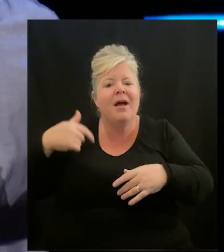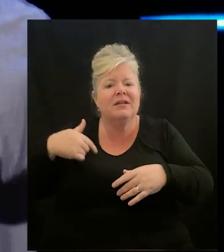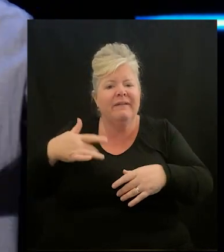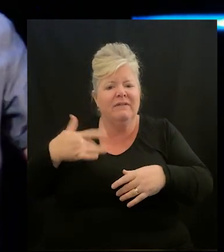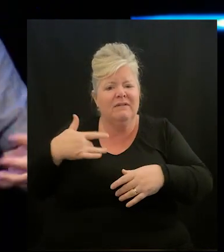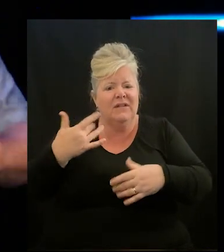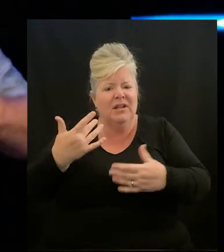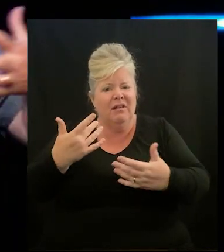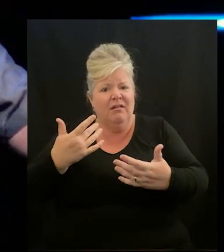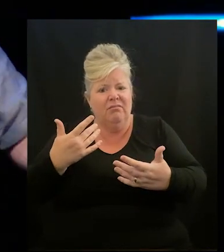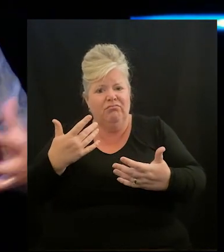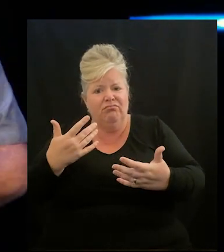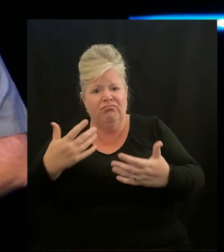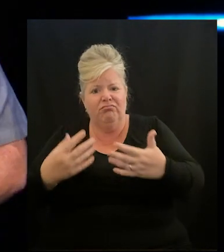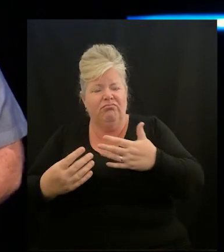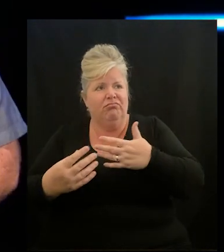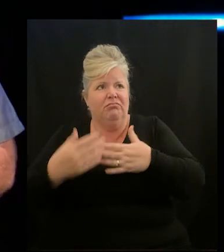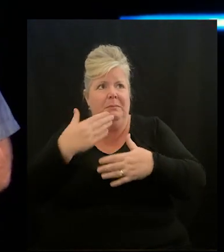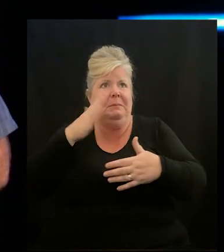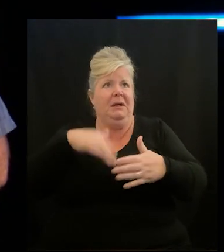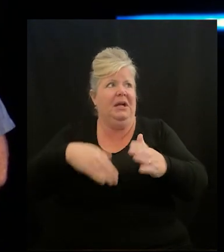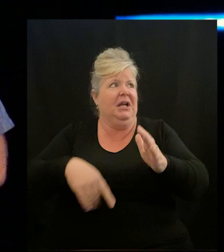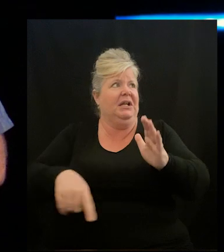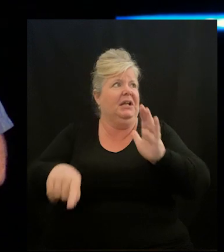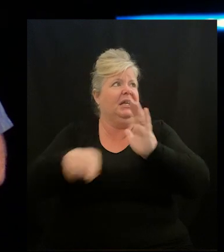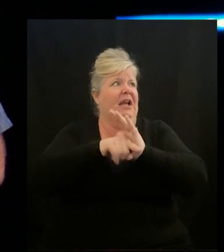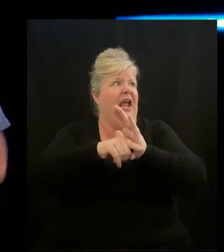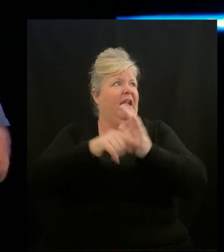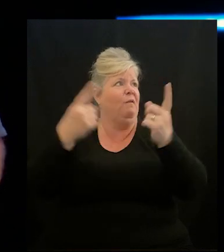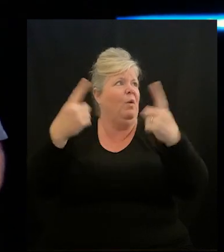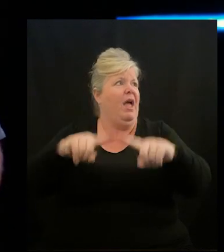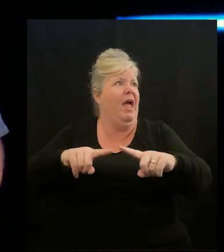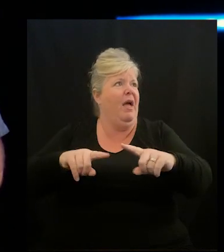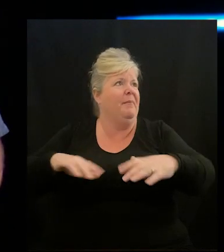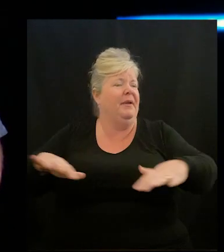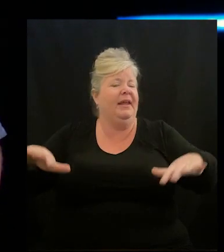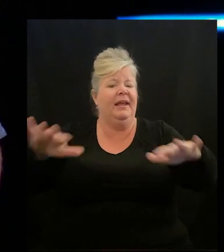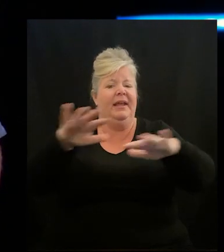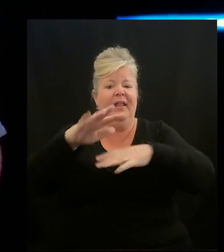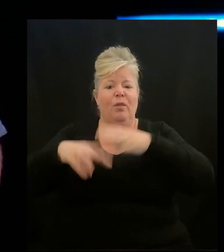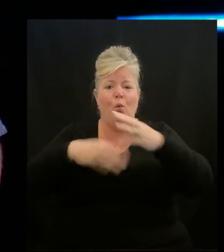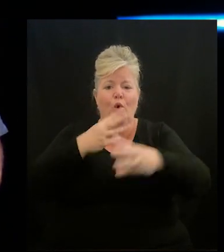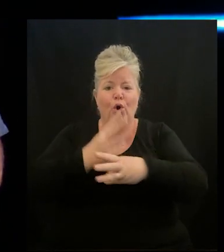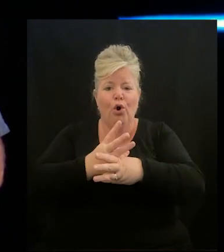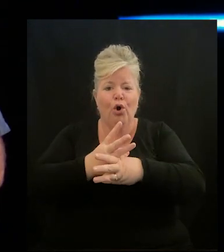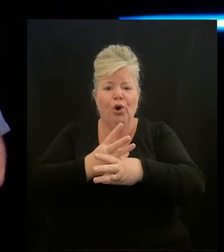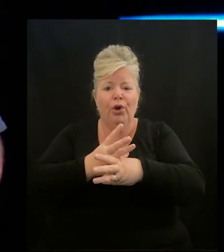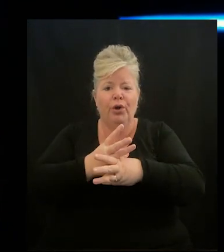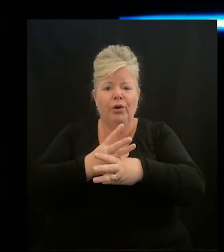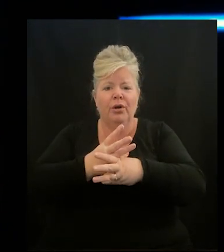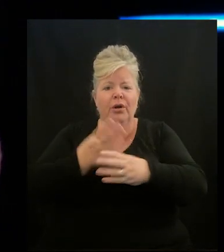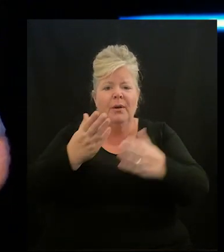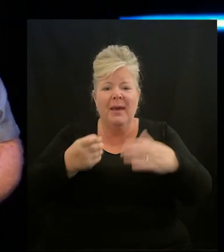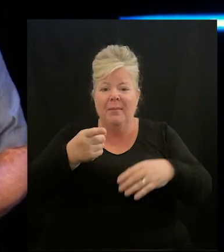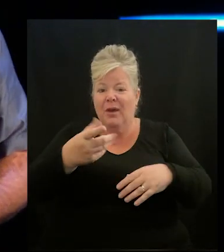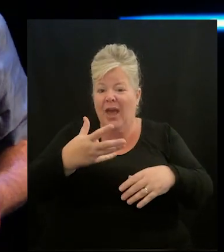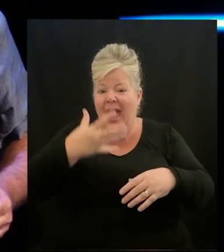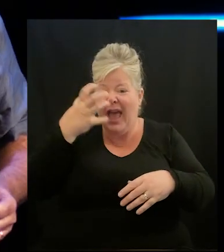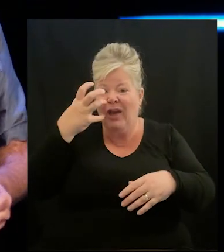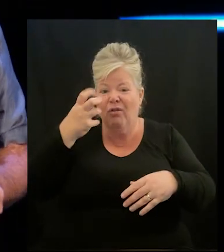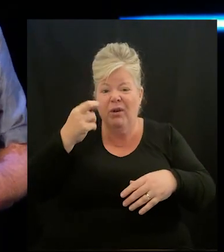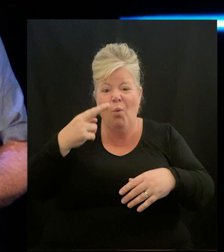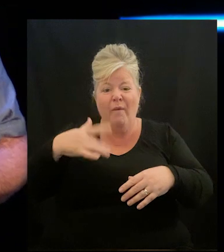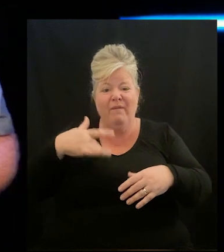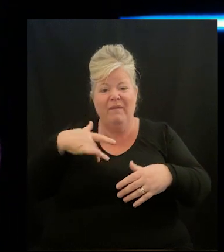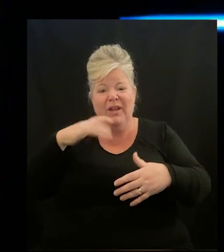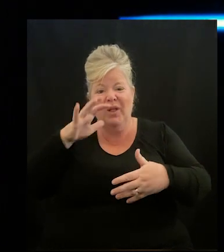you're facing the realities and the ripple effects of what is happening in our world. And maybe you're angry, maybe you're